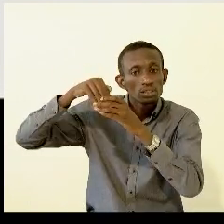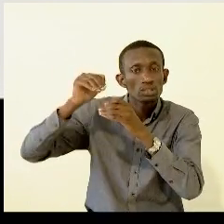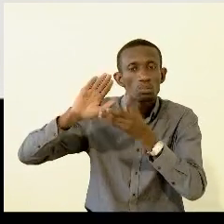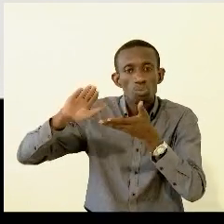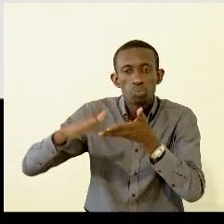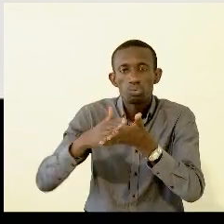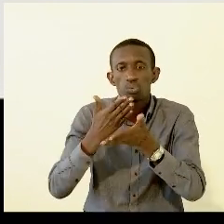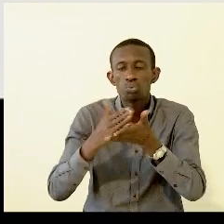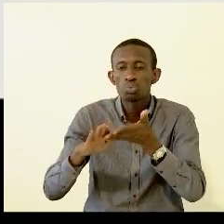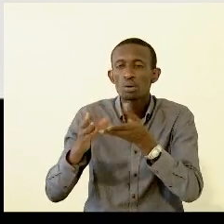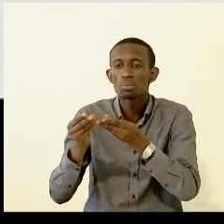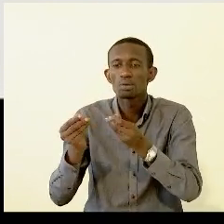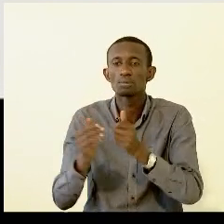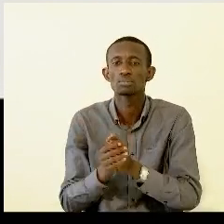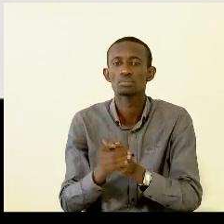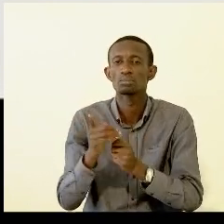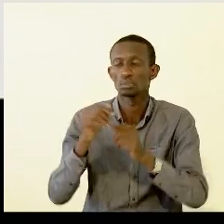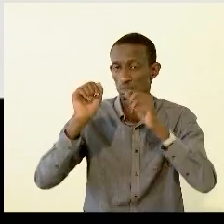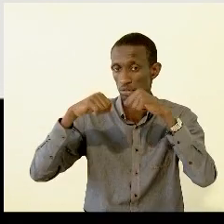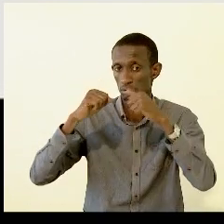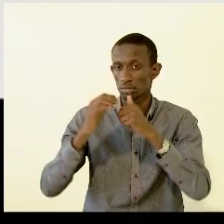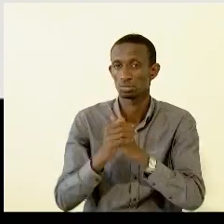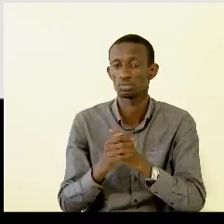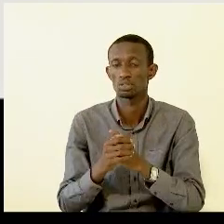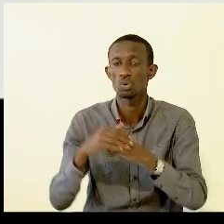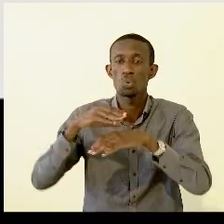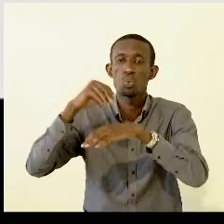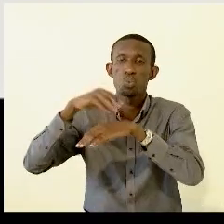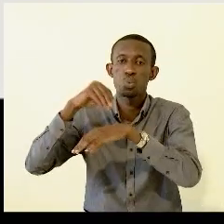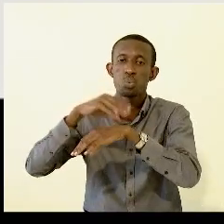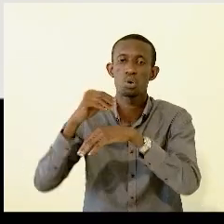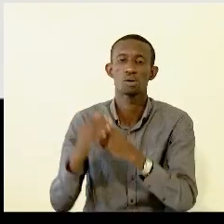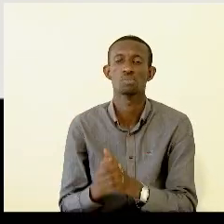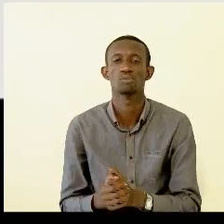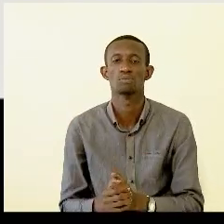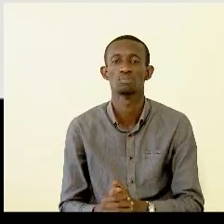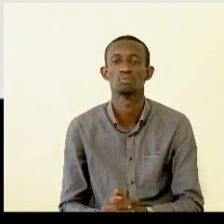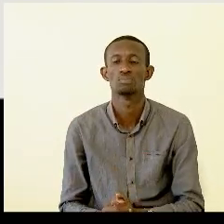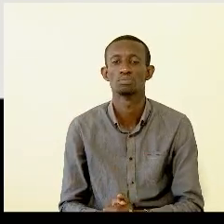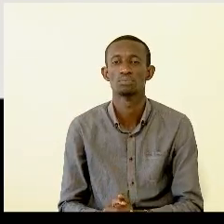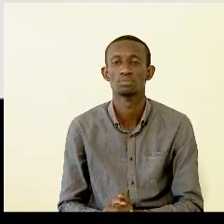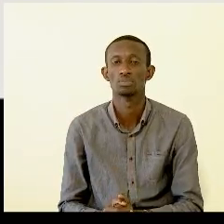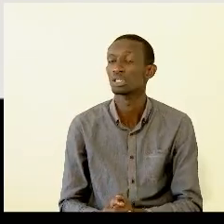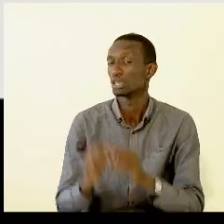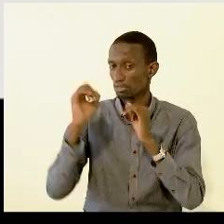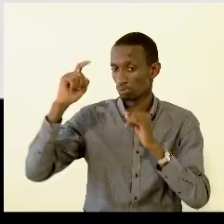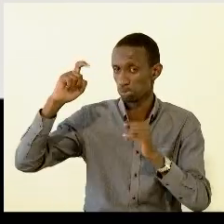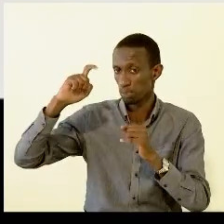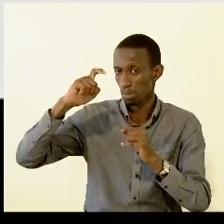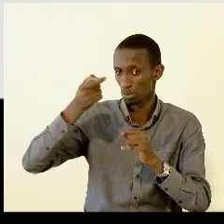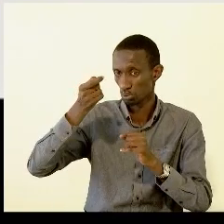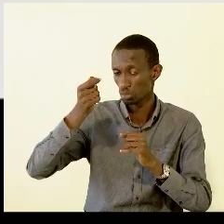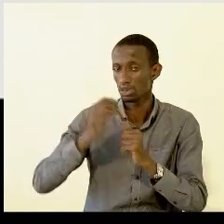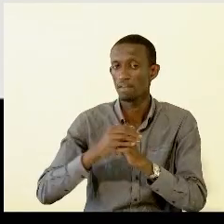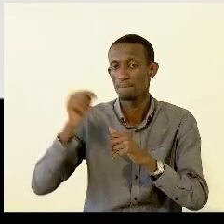slippery and smooth. Then it also has hair which is backwardly pointed so that when the insect comes in